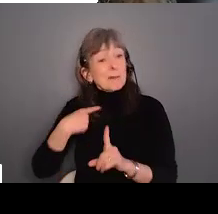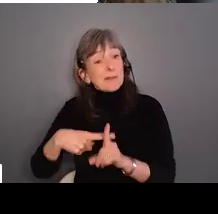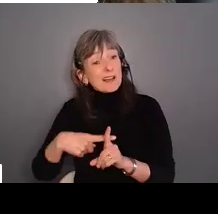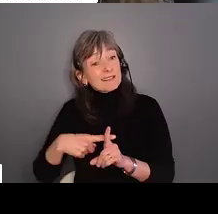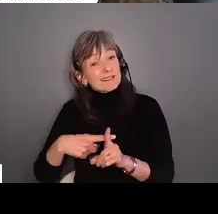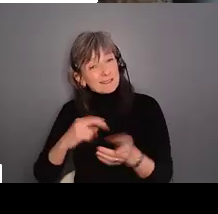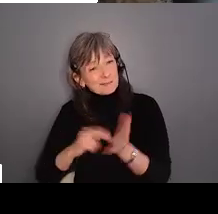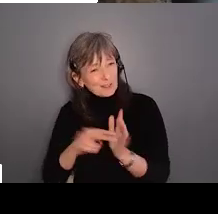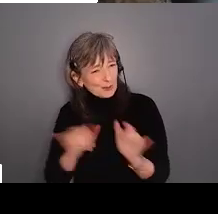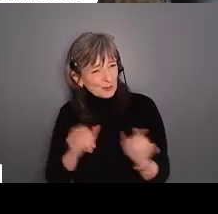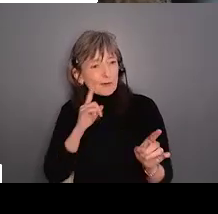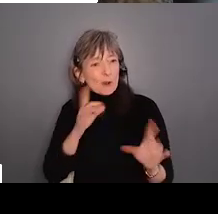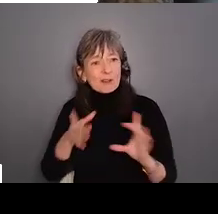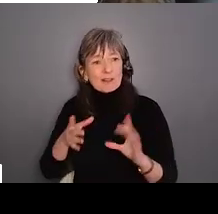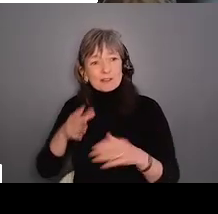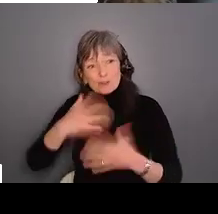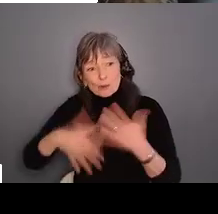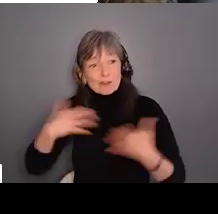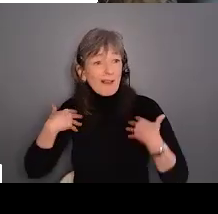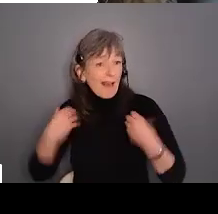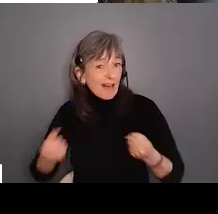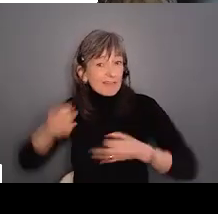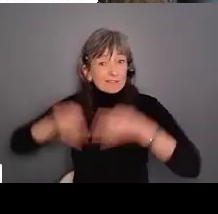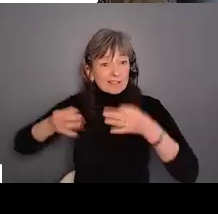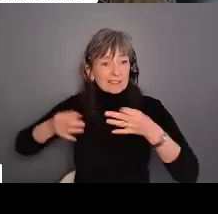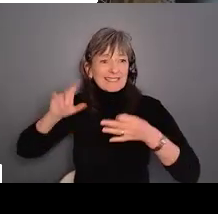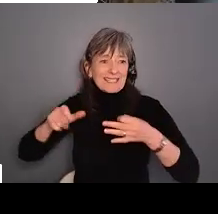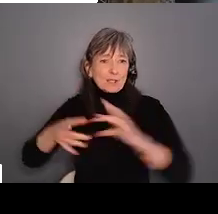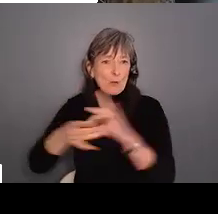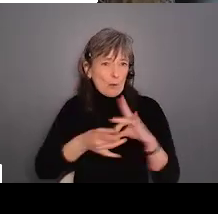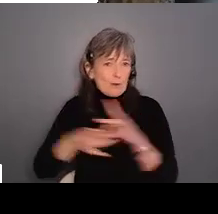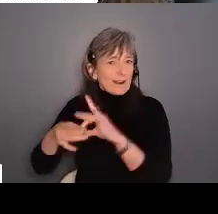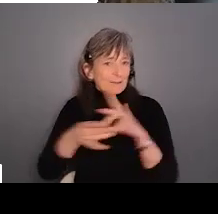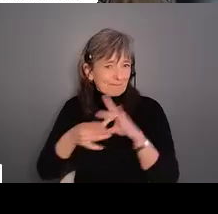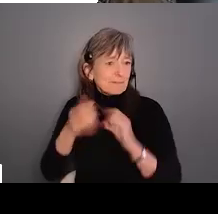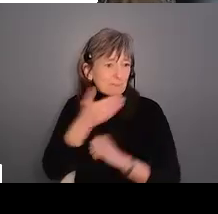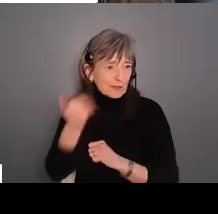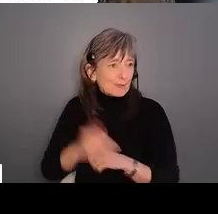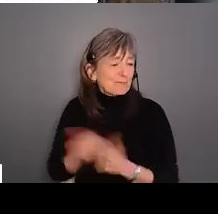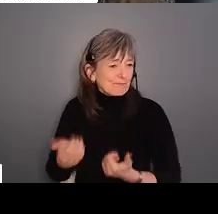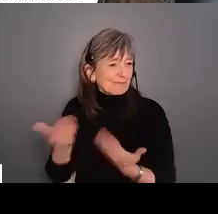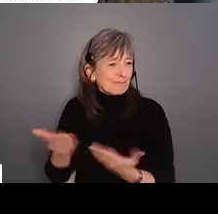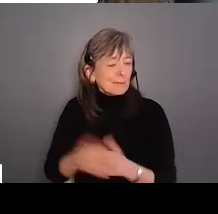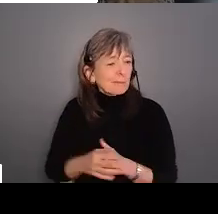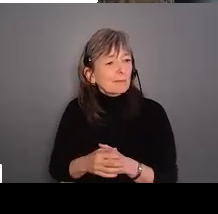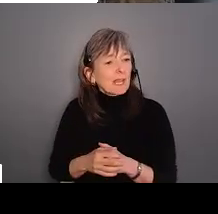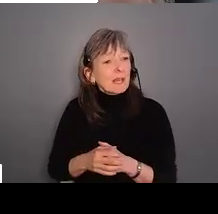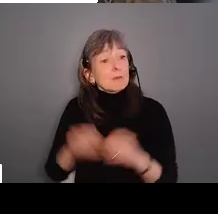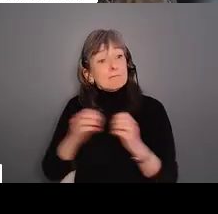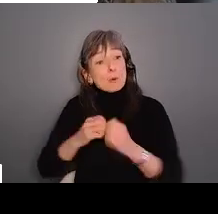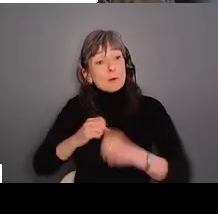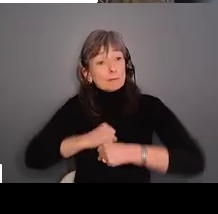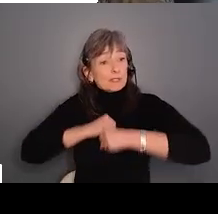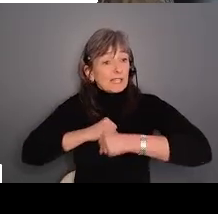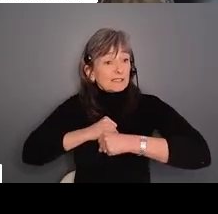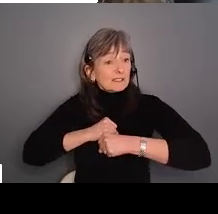healthcare sector, social services, and justice. Also, recommendations surrounded strengthening protective and supportive